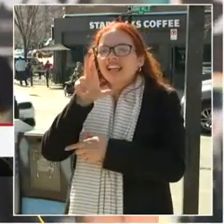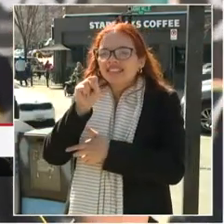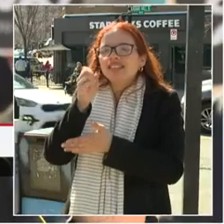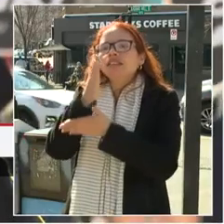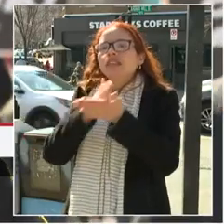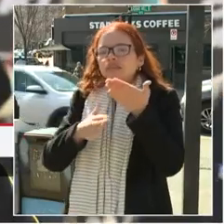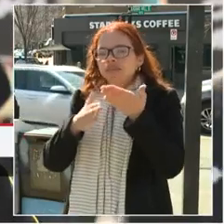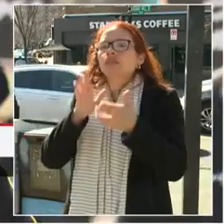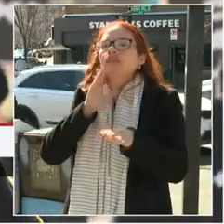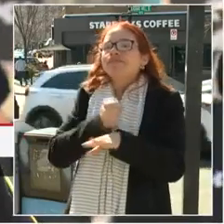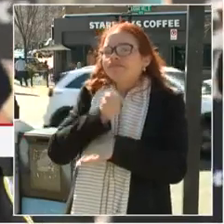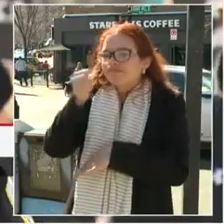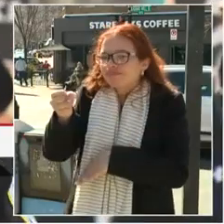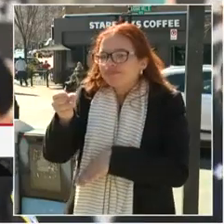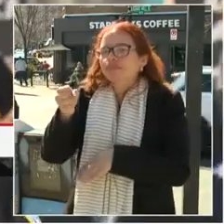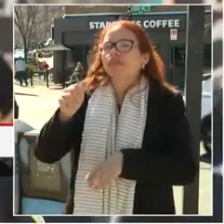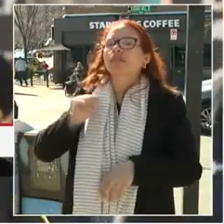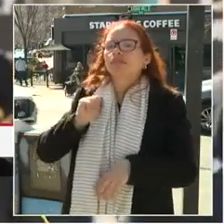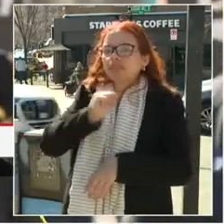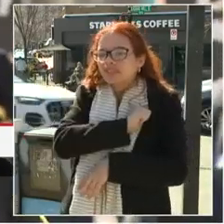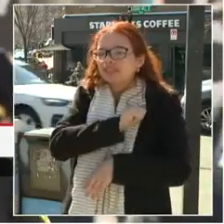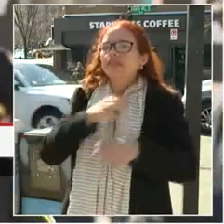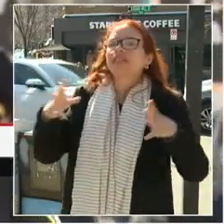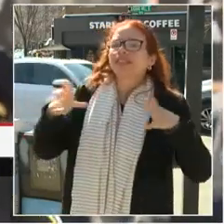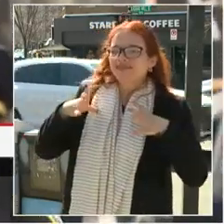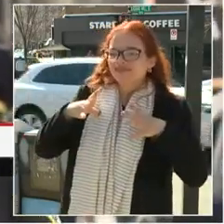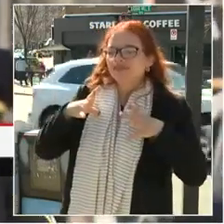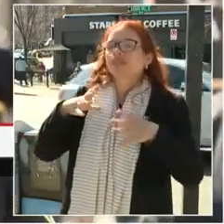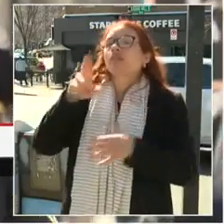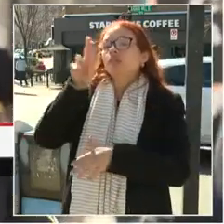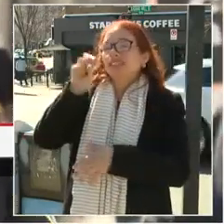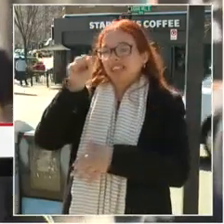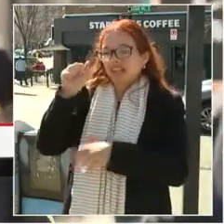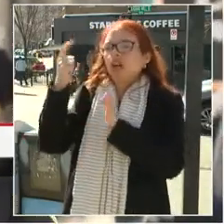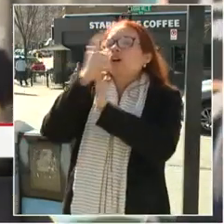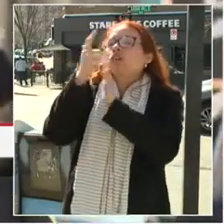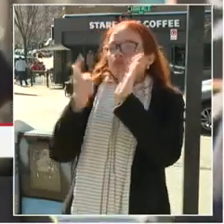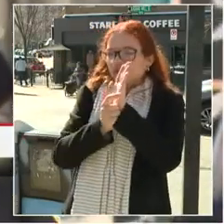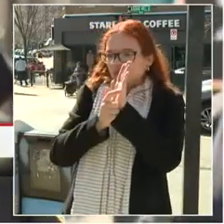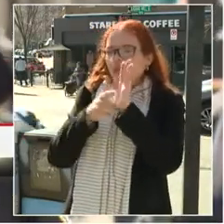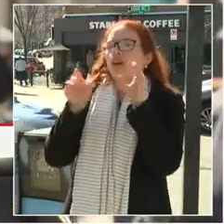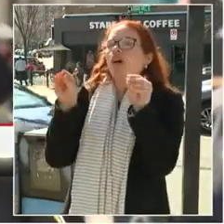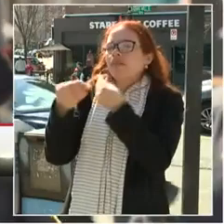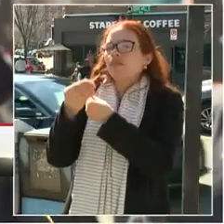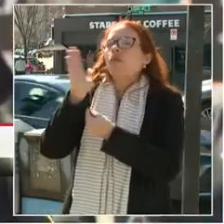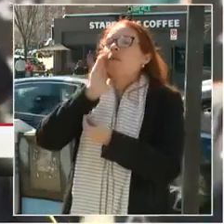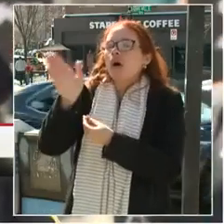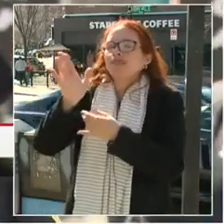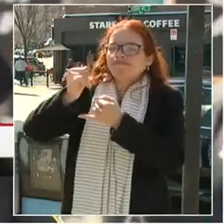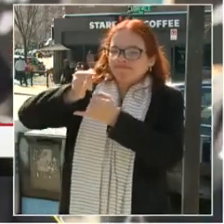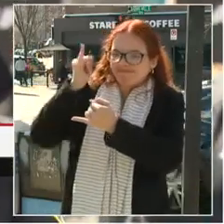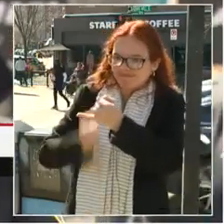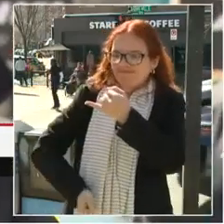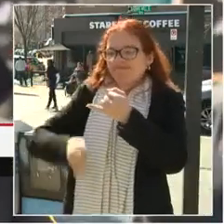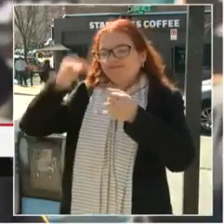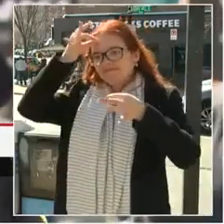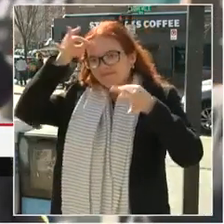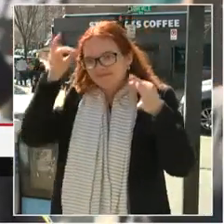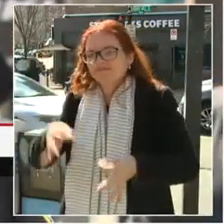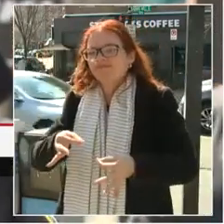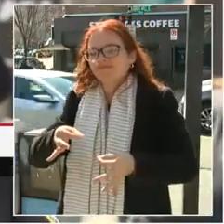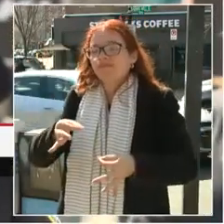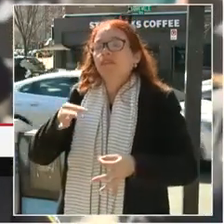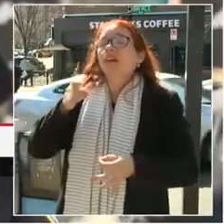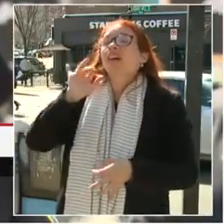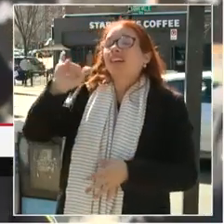leave. But the U.S. Attorney's Office will ultimately be the final determining factor. As you know, their process is independent of everything that we